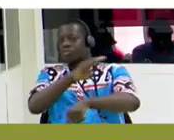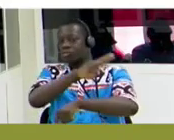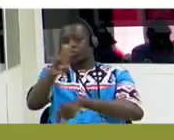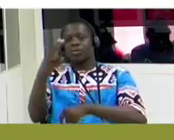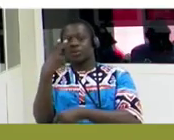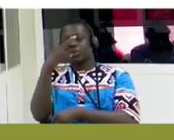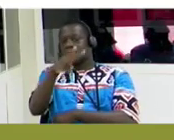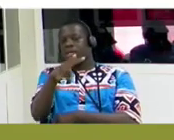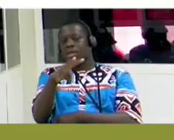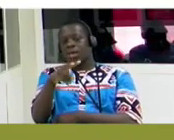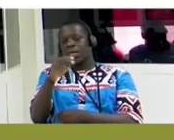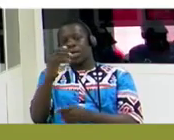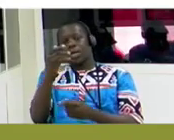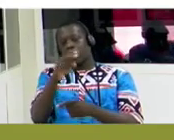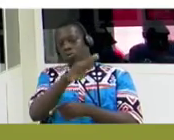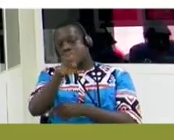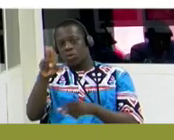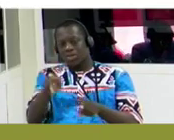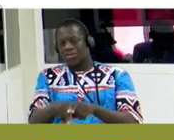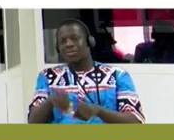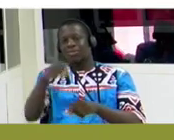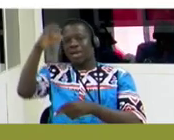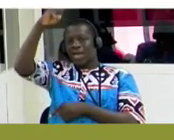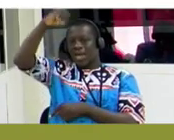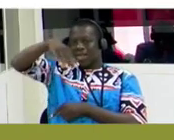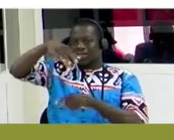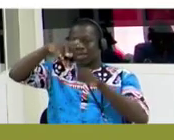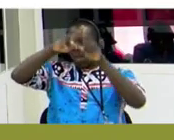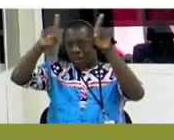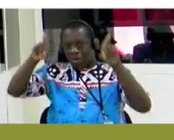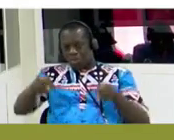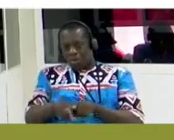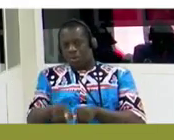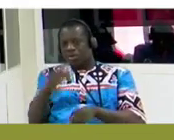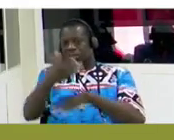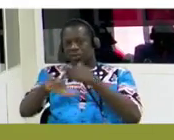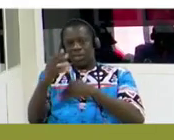it's there. You never saw any of those tools? No, in my life.